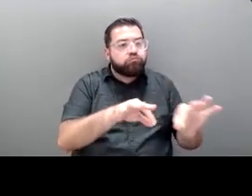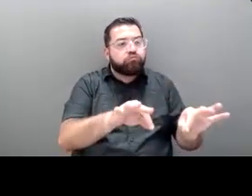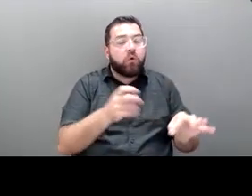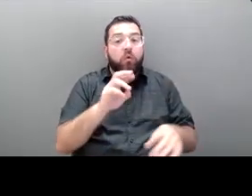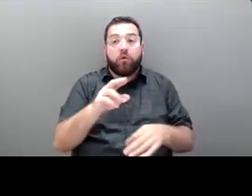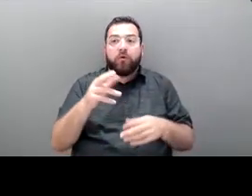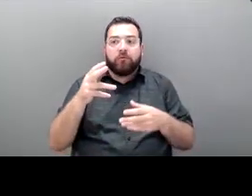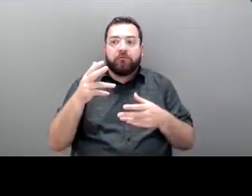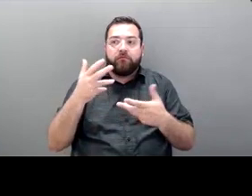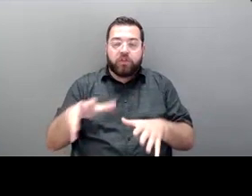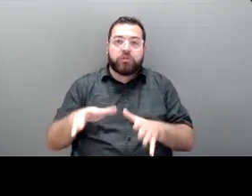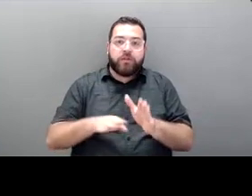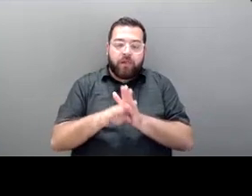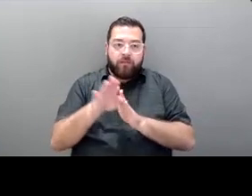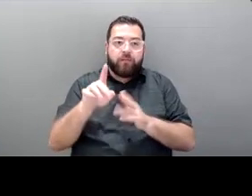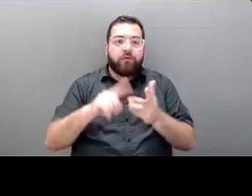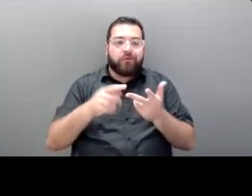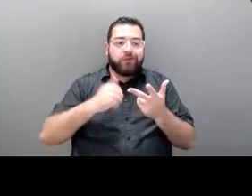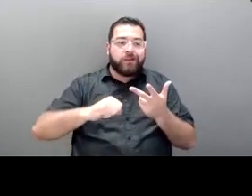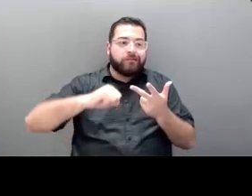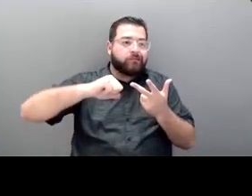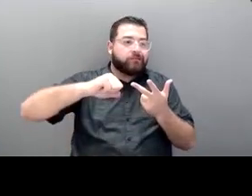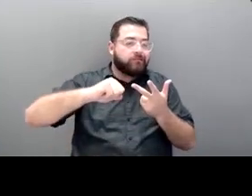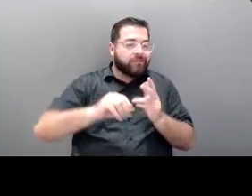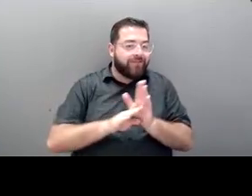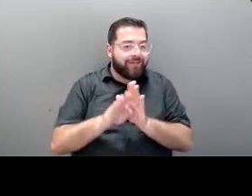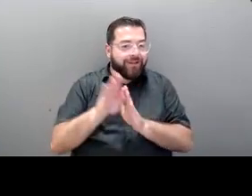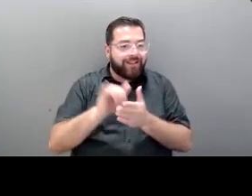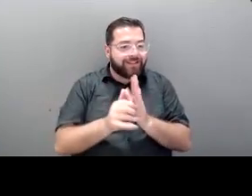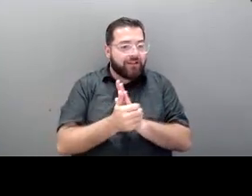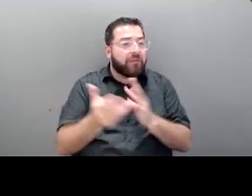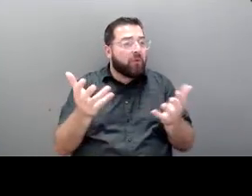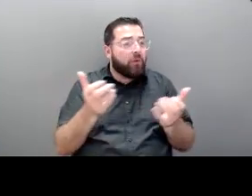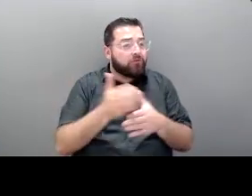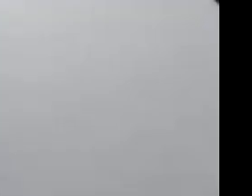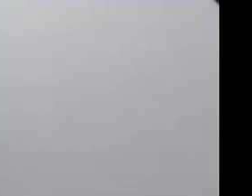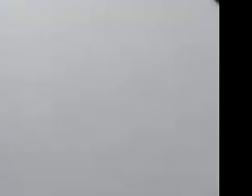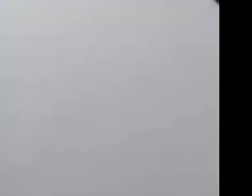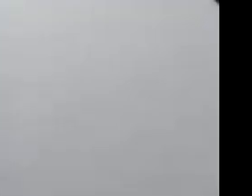or are resisting developing that you might like to share.